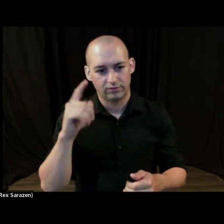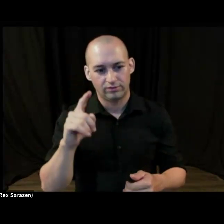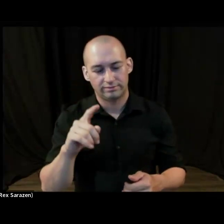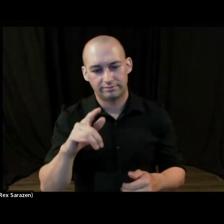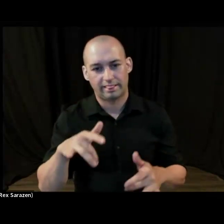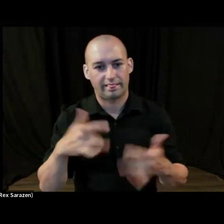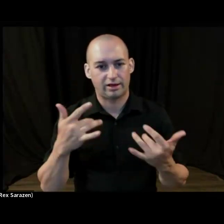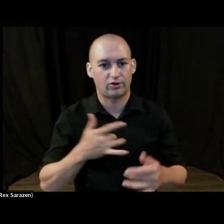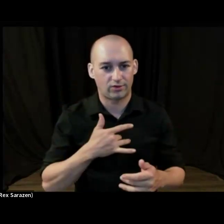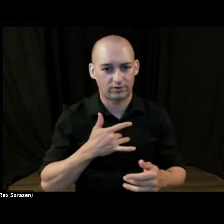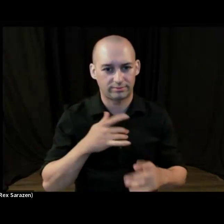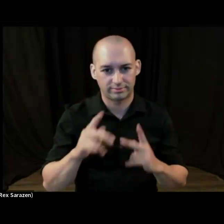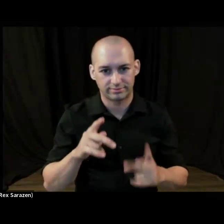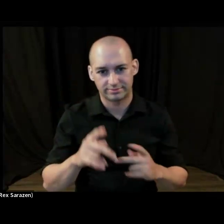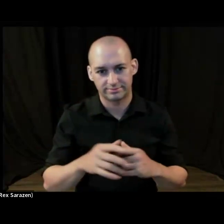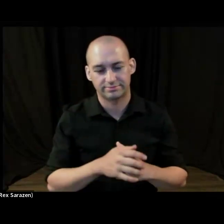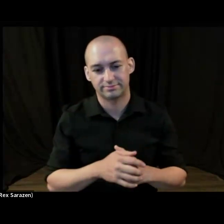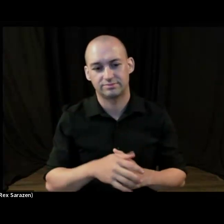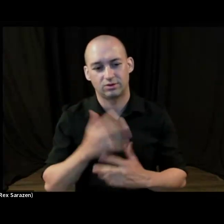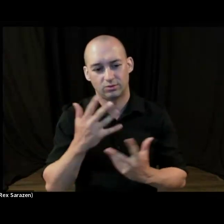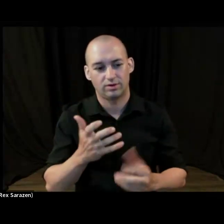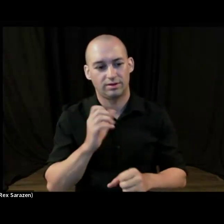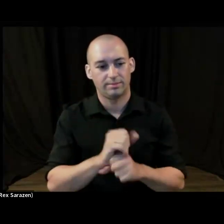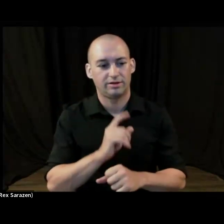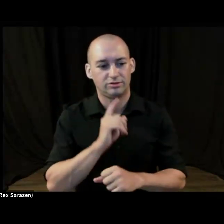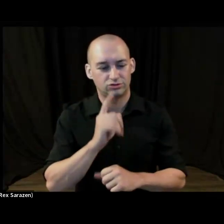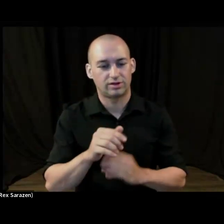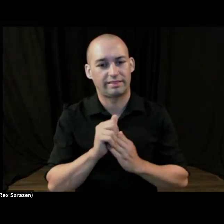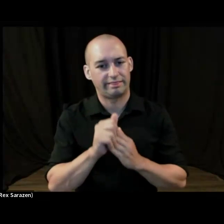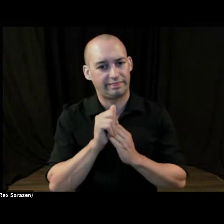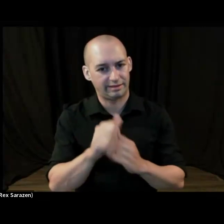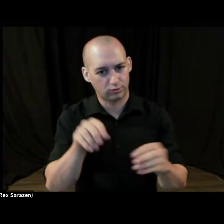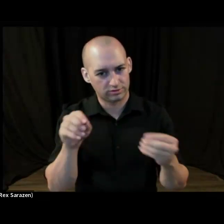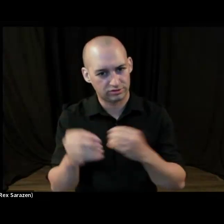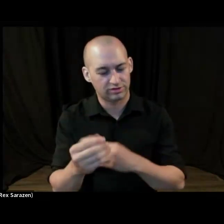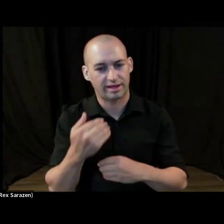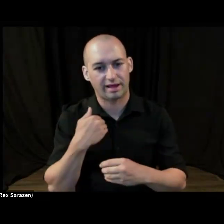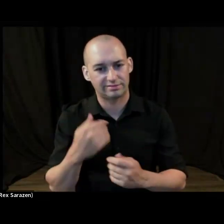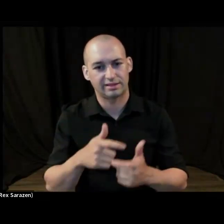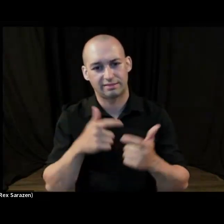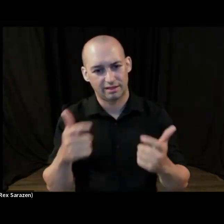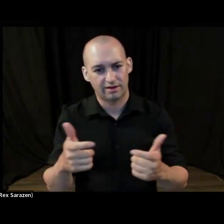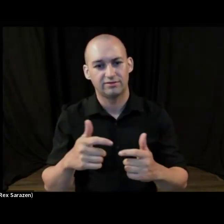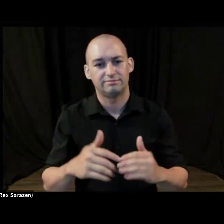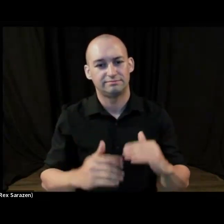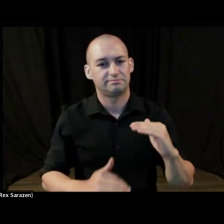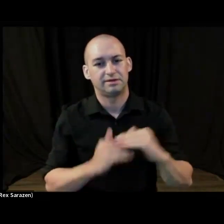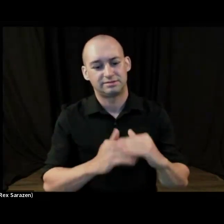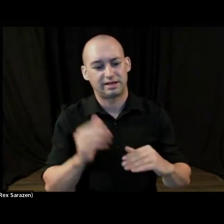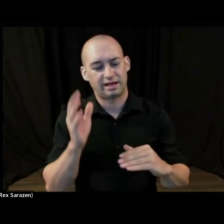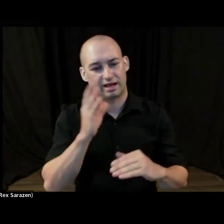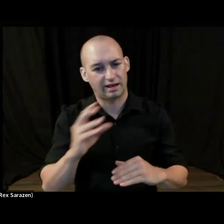lighthearted. And so you want to make sure there is a lead organization that has that capacity and experience would make it